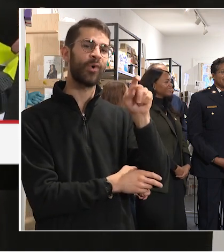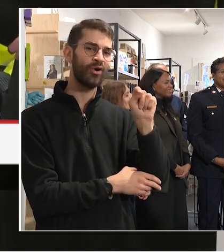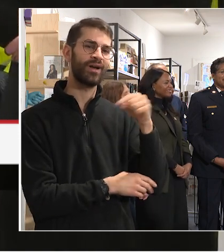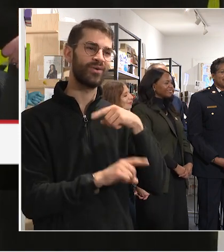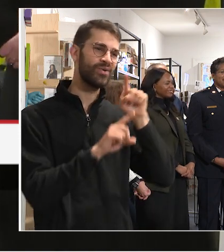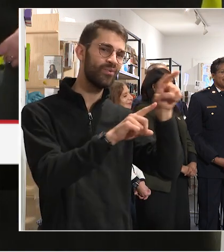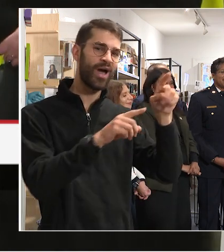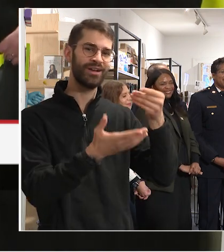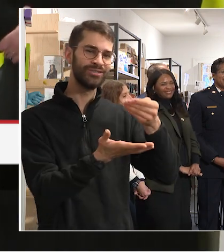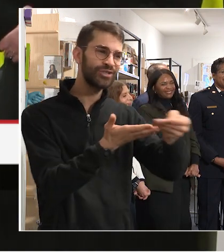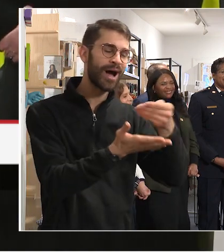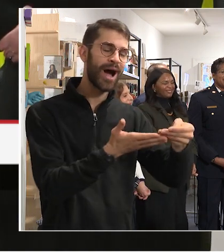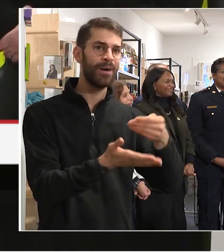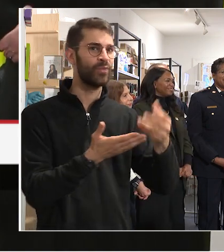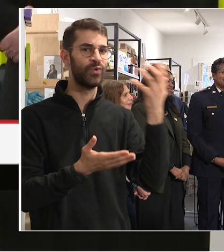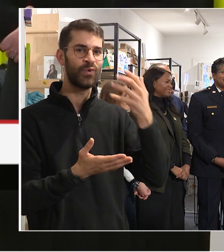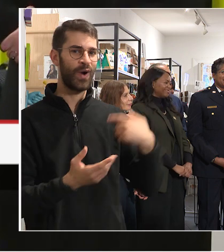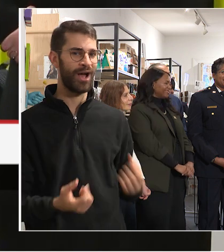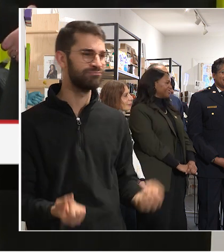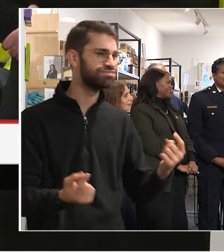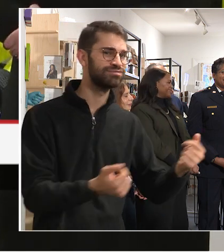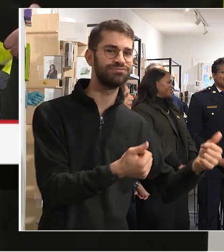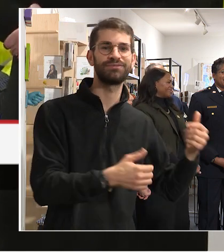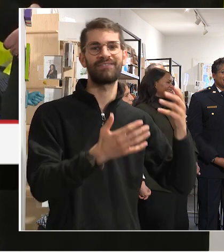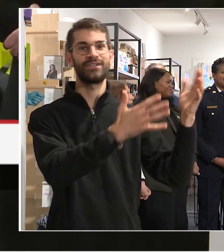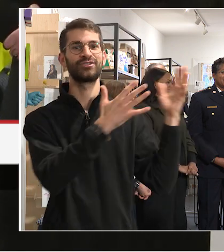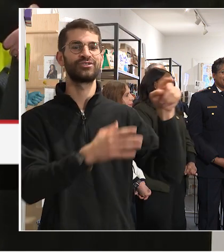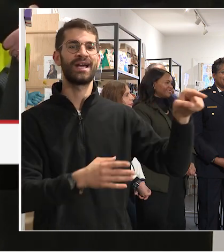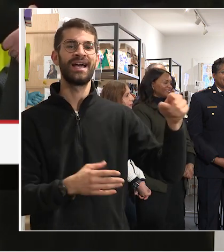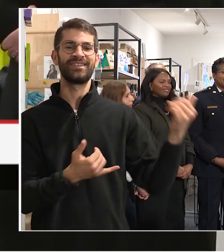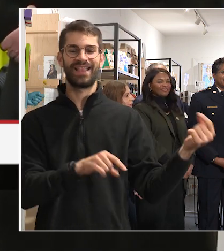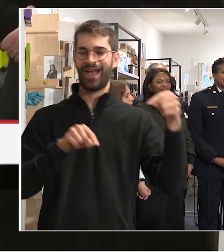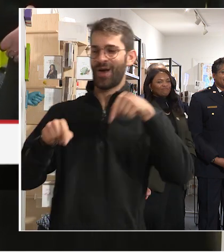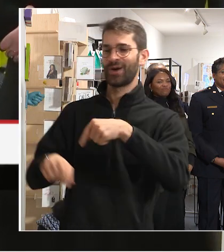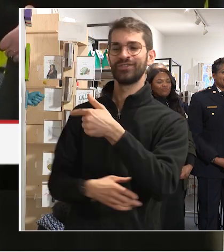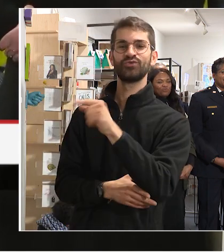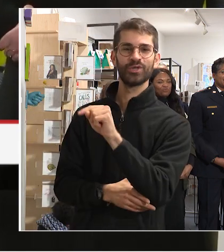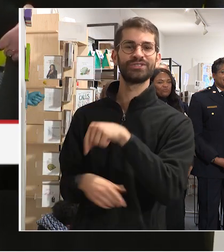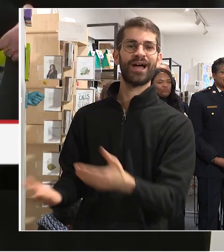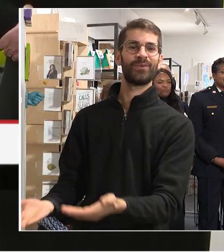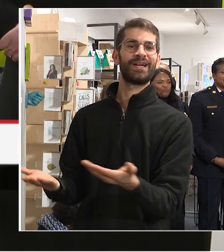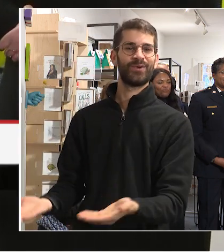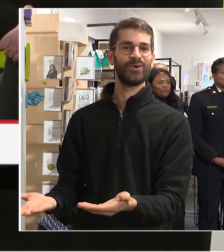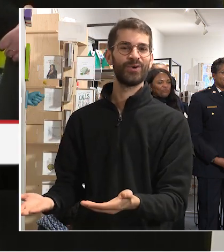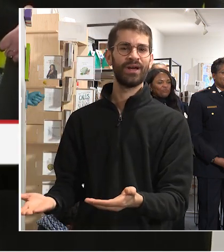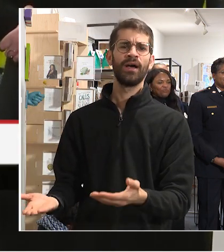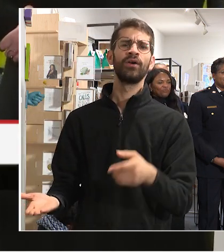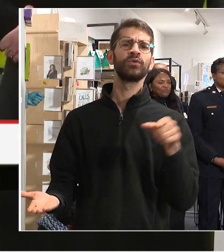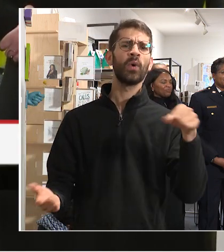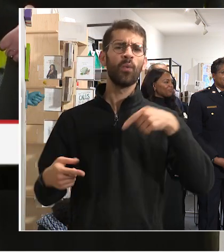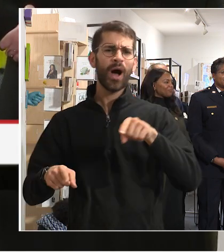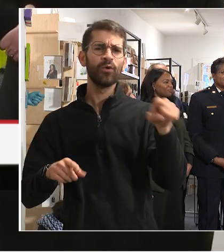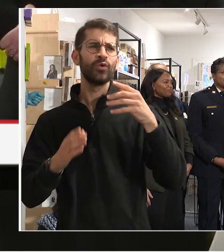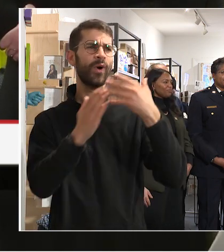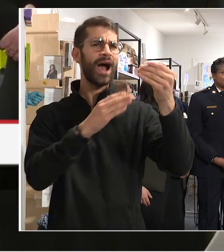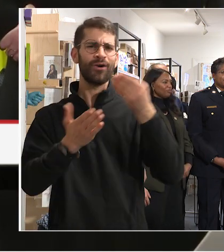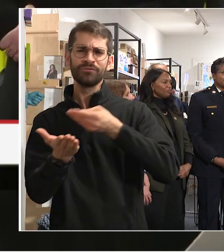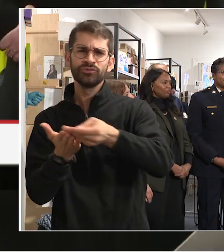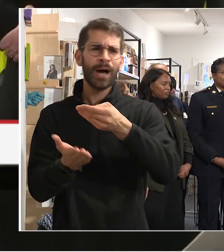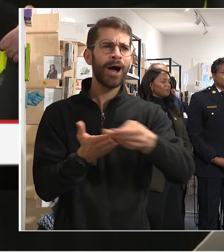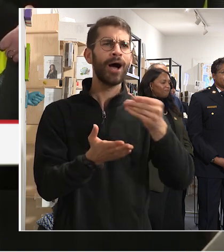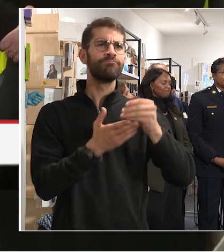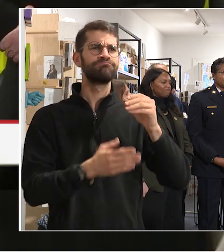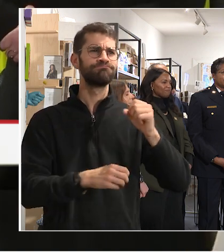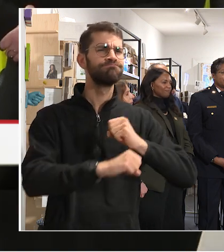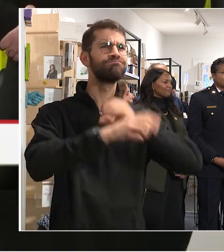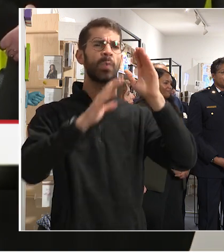lighter. And today we're in Georgetown. But please, please, as you think about where you're going, think about how you can support